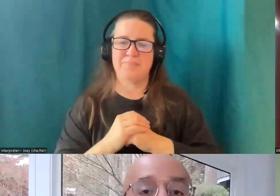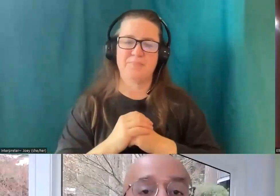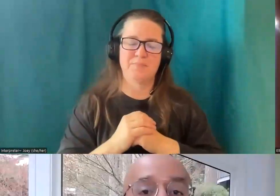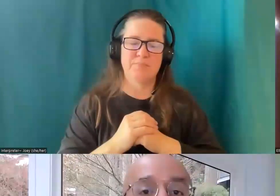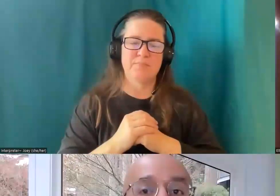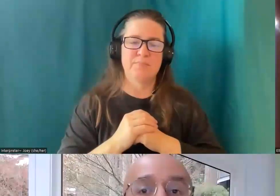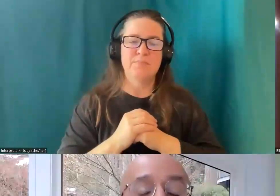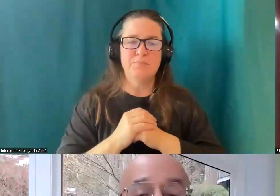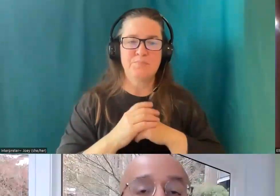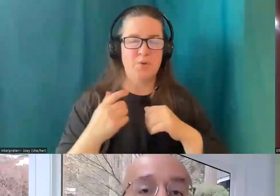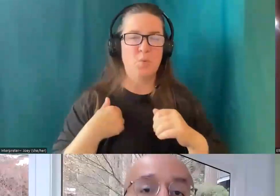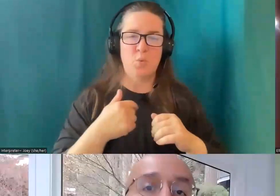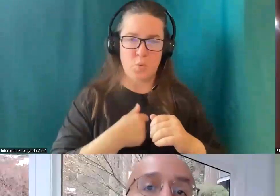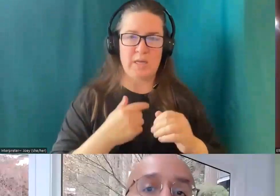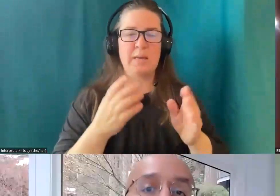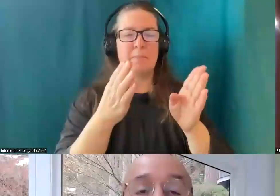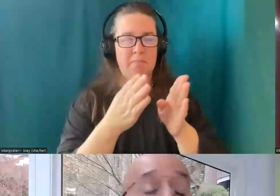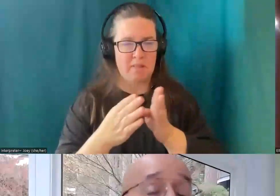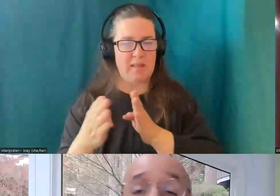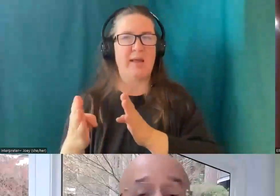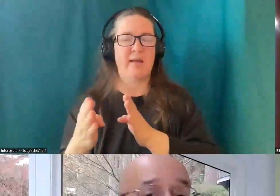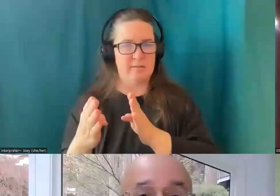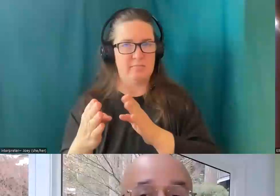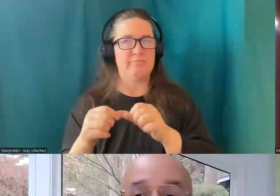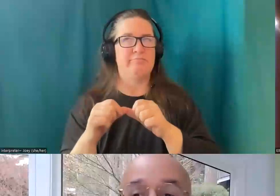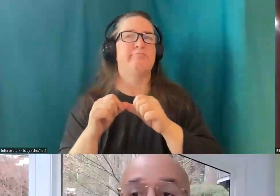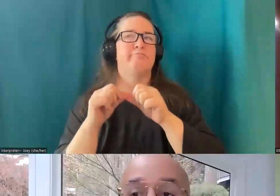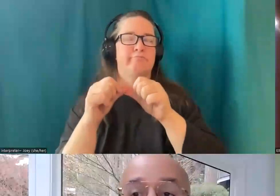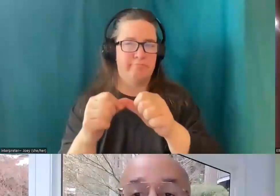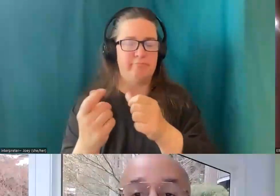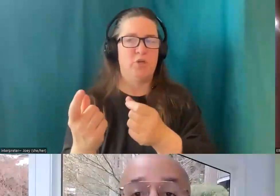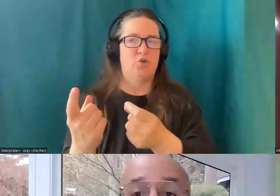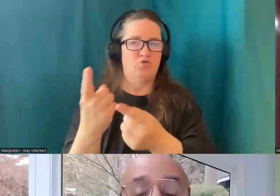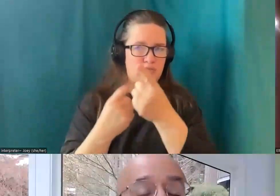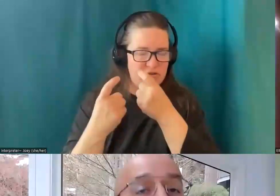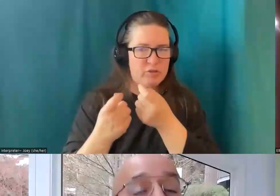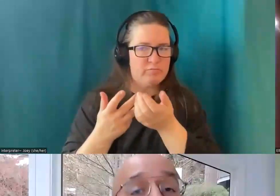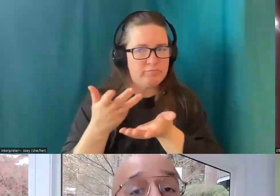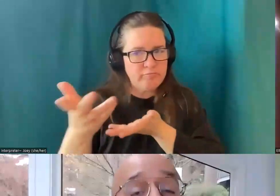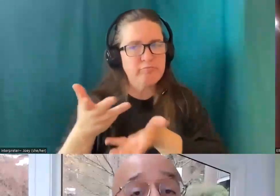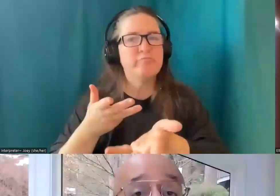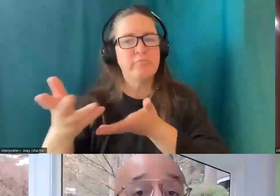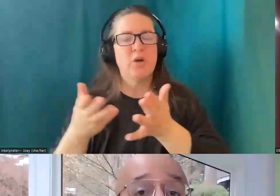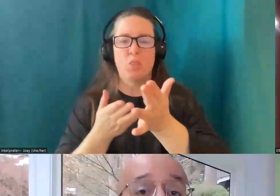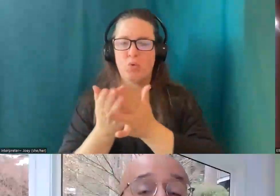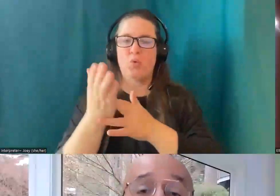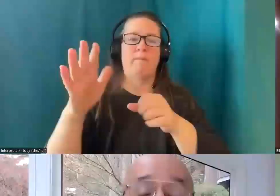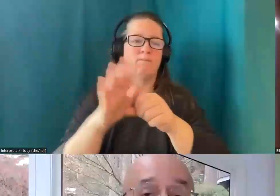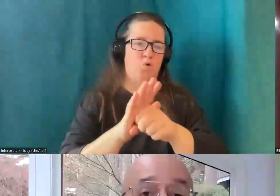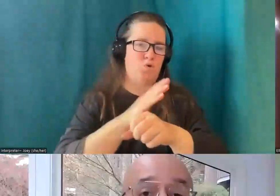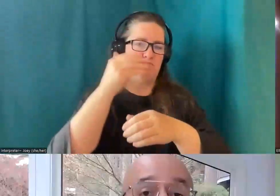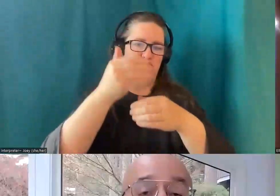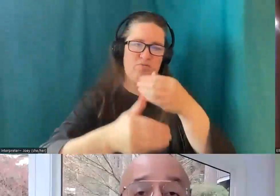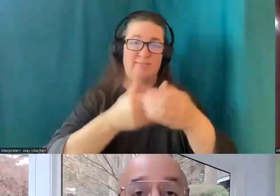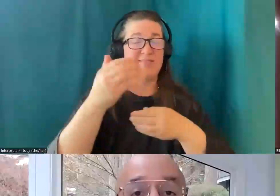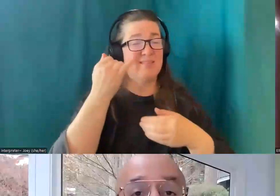to to be facilitating questions throughout this process. This is not the only time that we're going to be doing that. So if your question wasn't answered today, please reach out